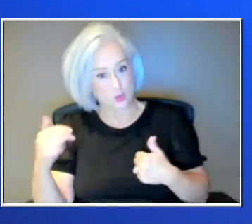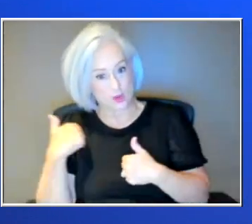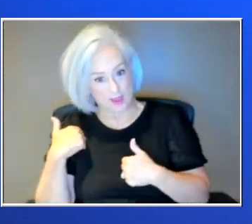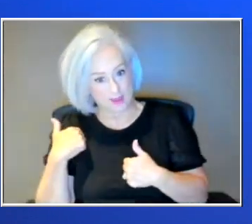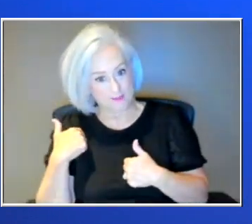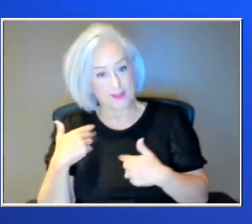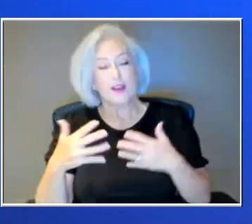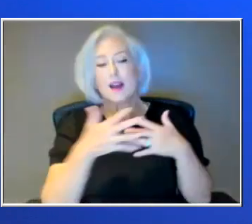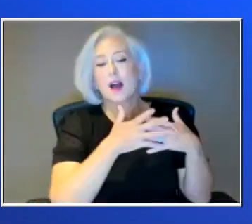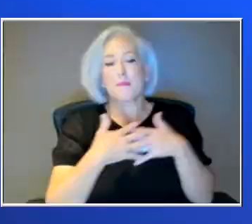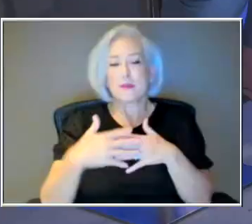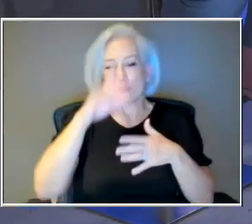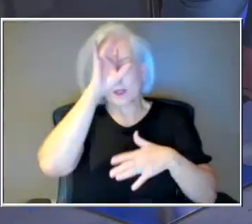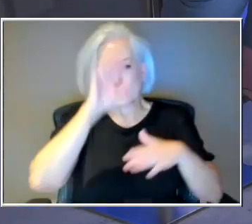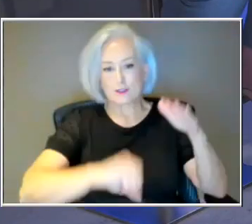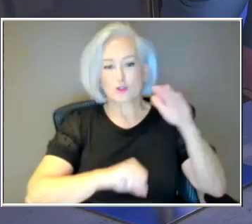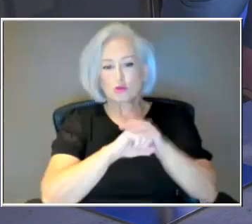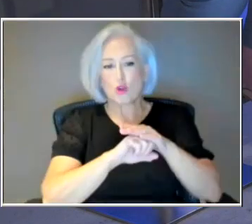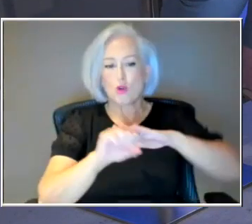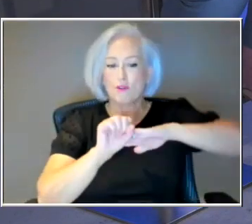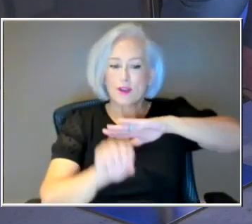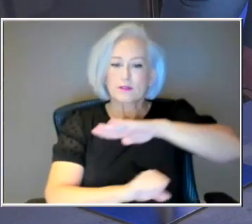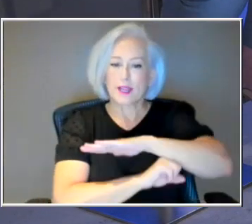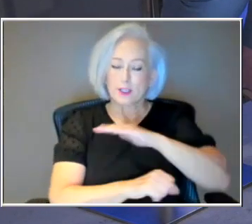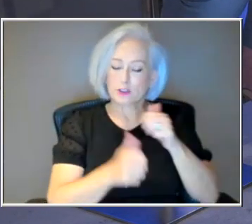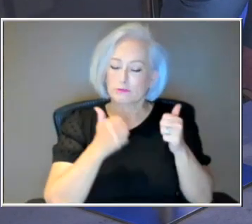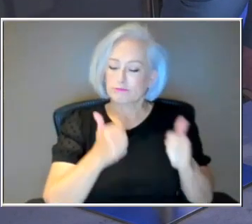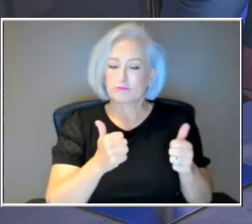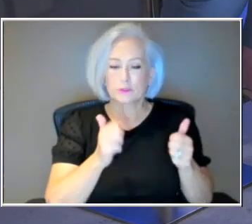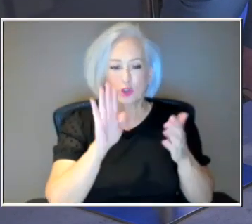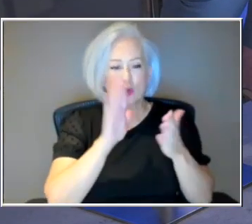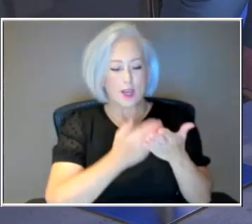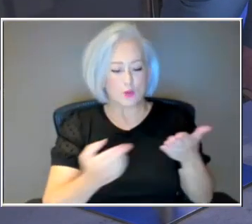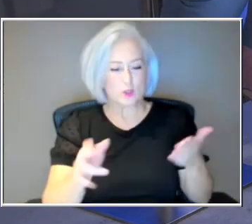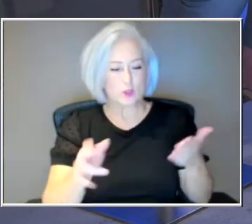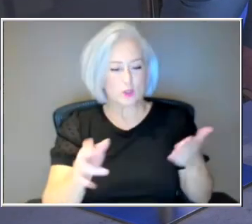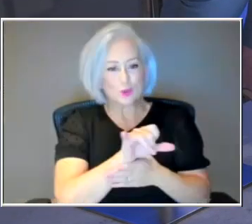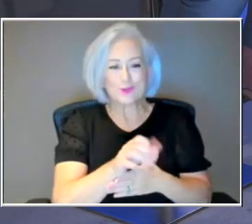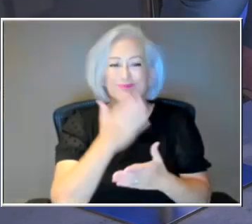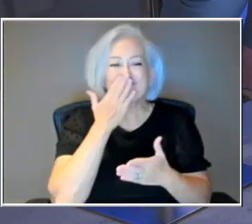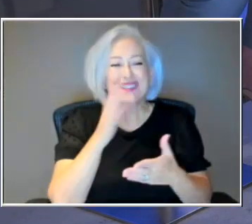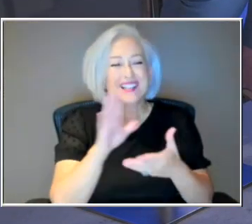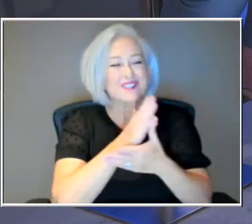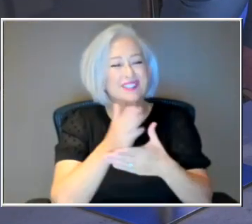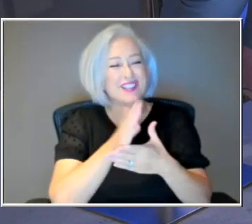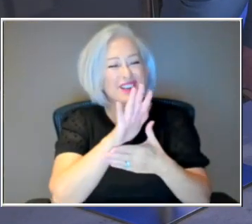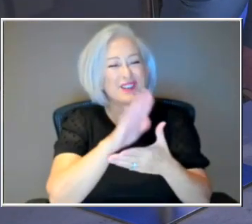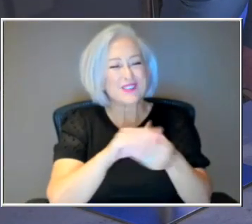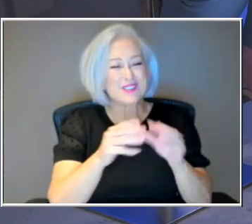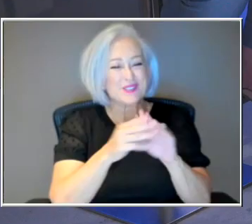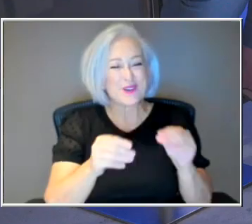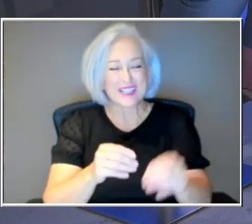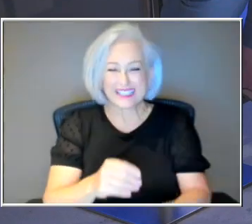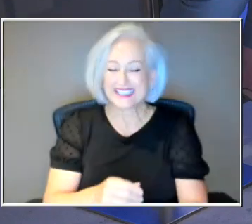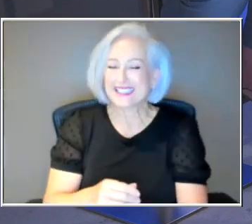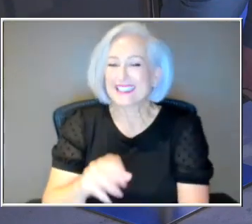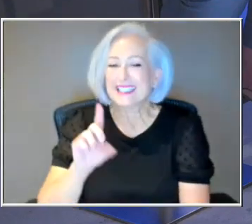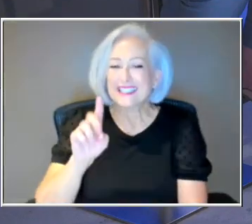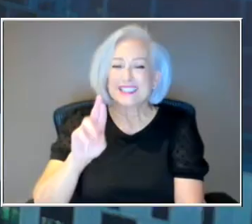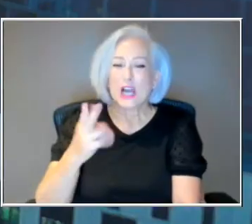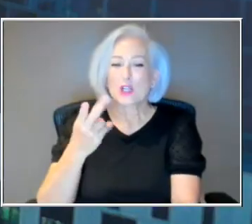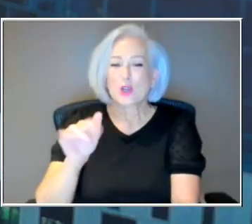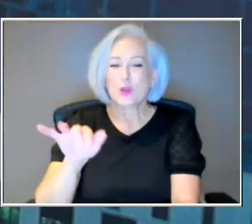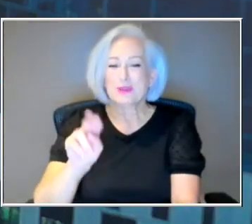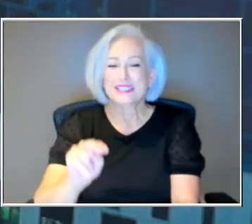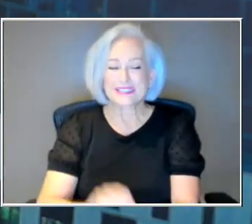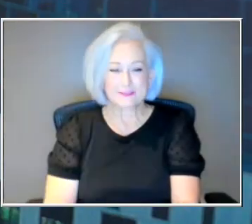source as well. Thank you so much for sharing your story today. You're doing so well. We appreciate you. Dr. Thank you. Herman, what's the big takeaway today? Yeah, I would just